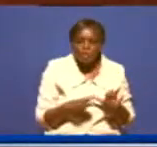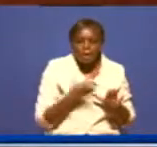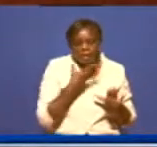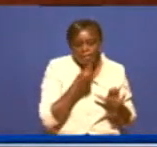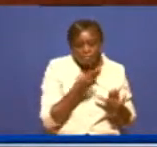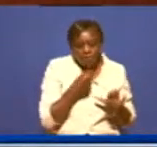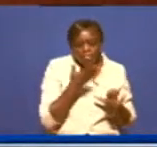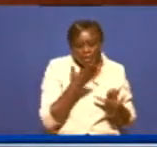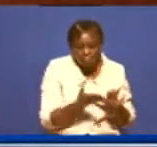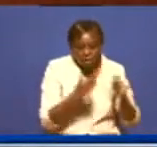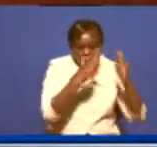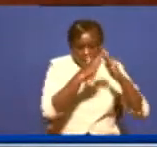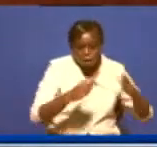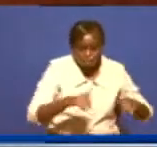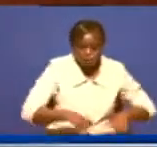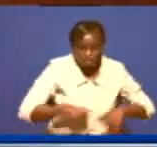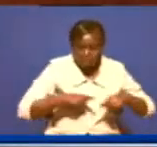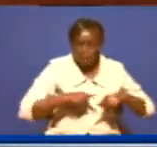that house.